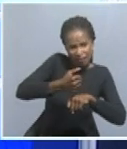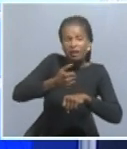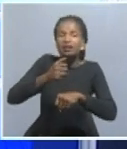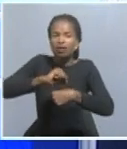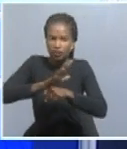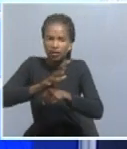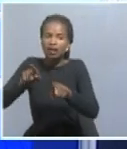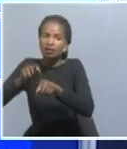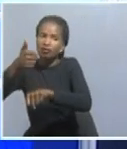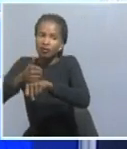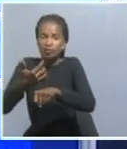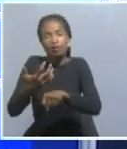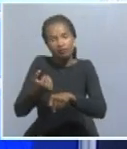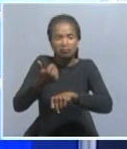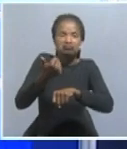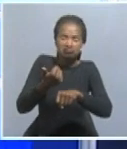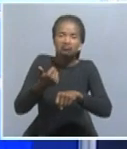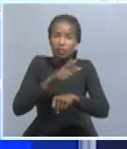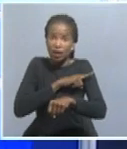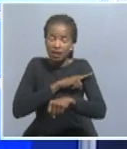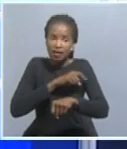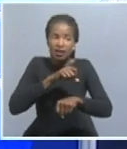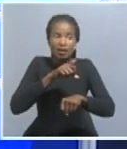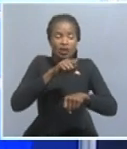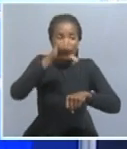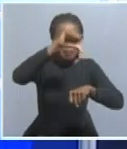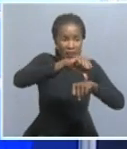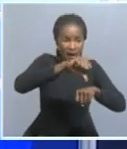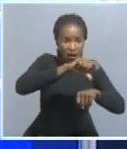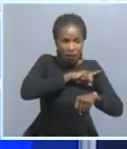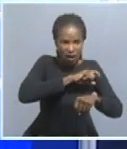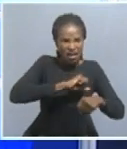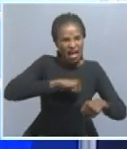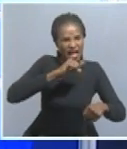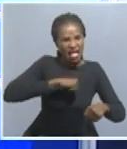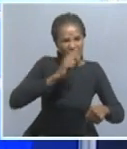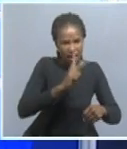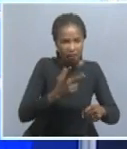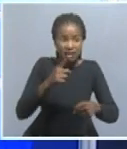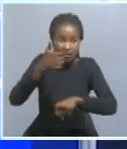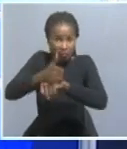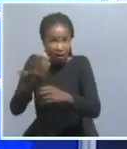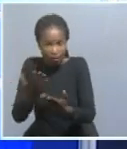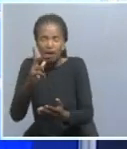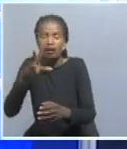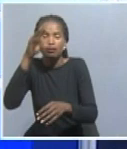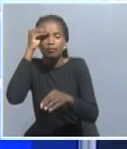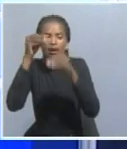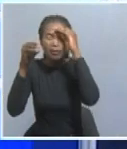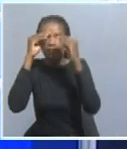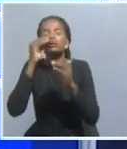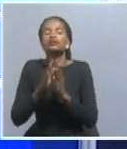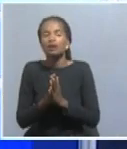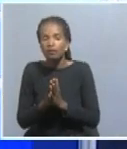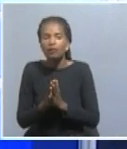blessing in disguise, because we have seen, like you've said, innovation or stimulation of innovation locally. We are starting to do things